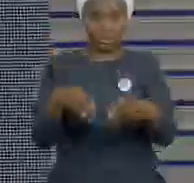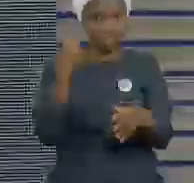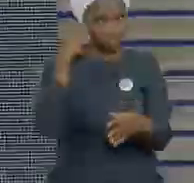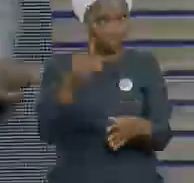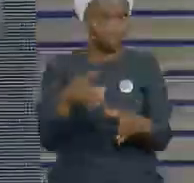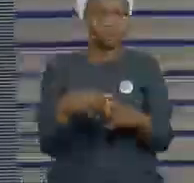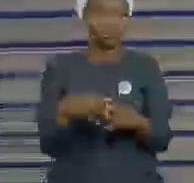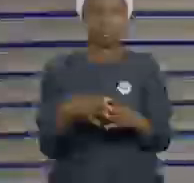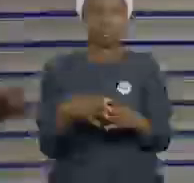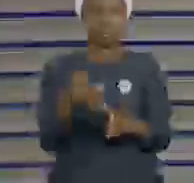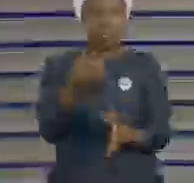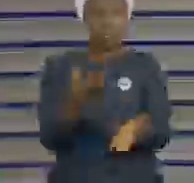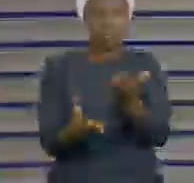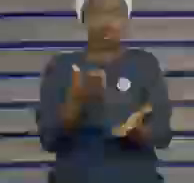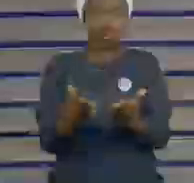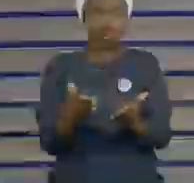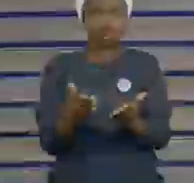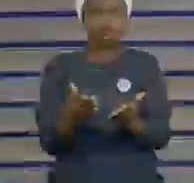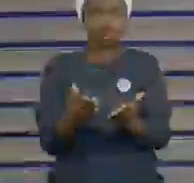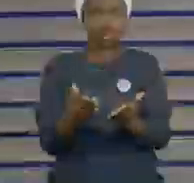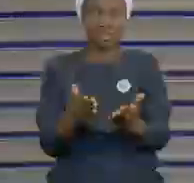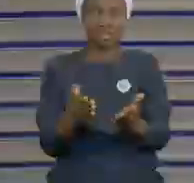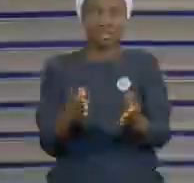You may even say grace on that food.